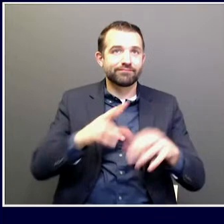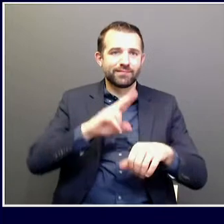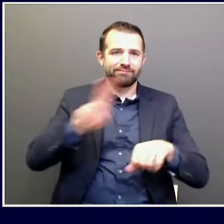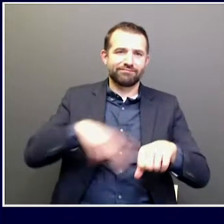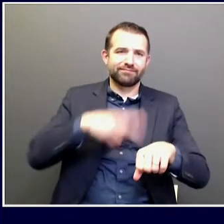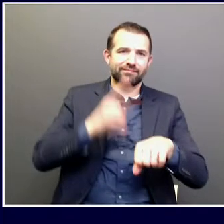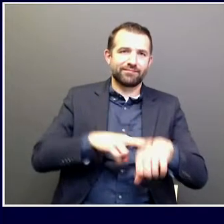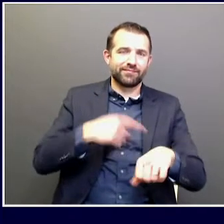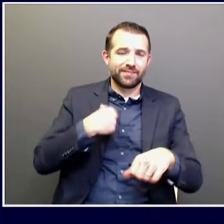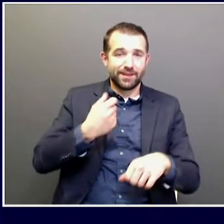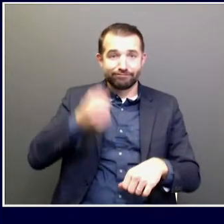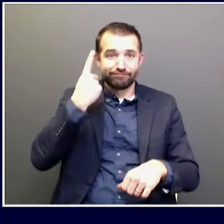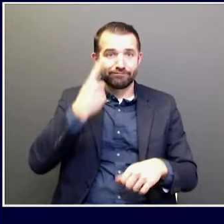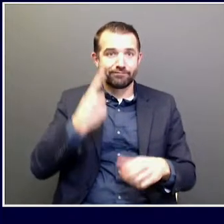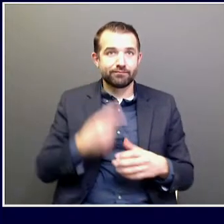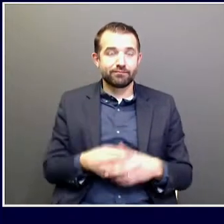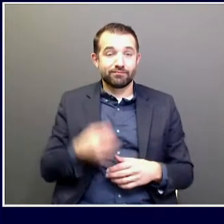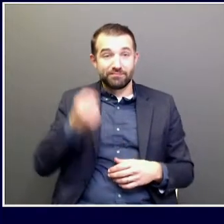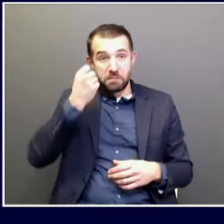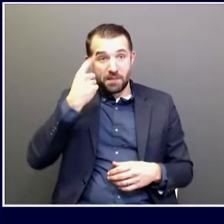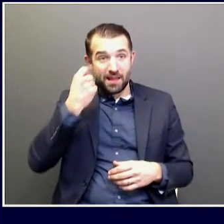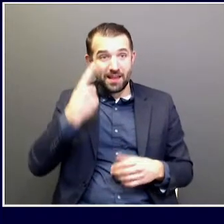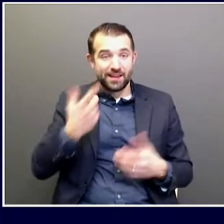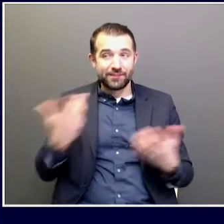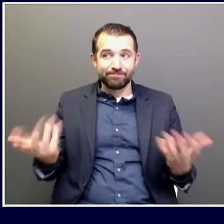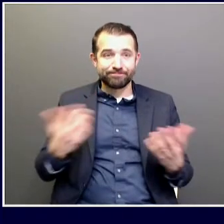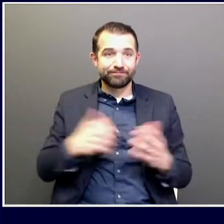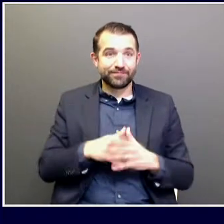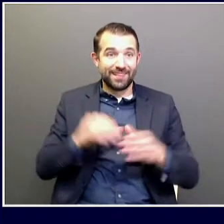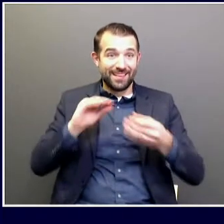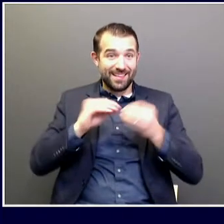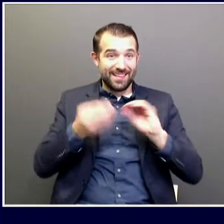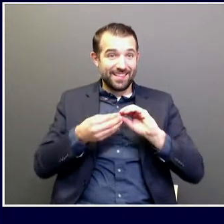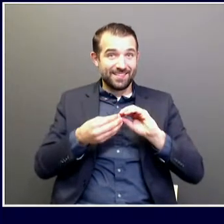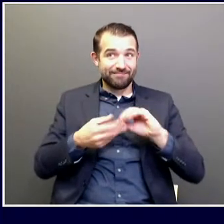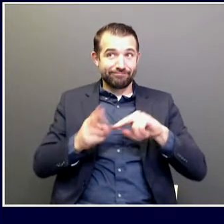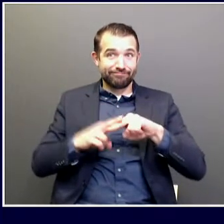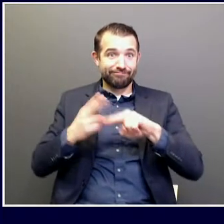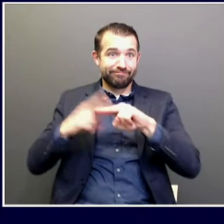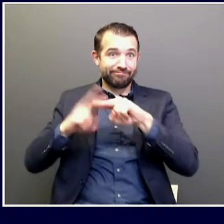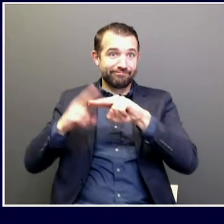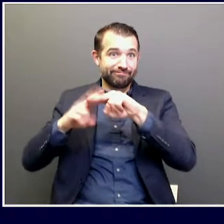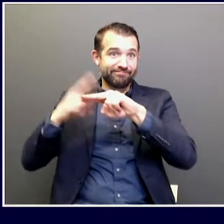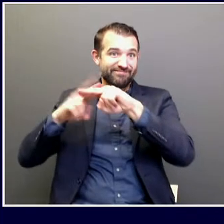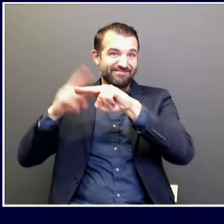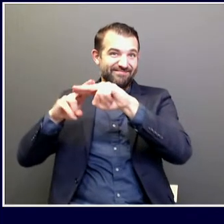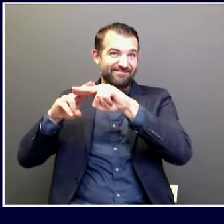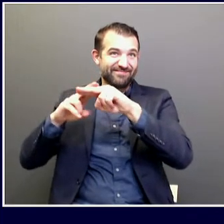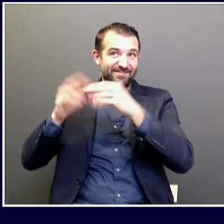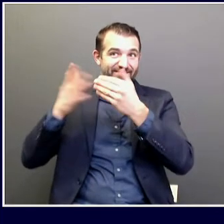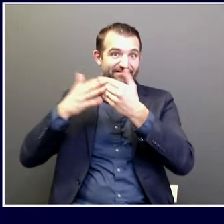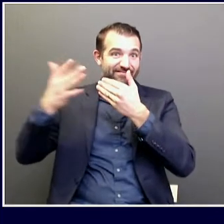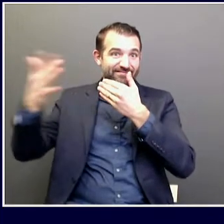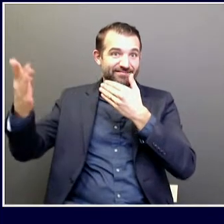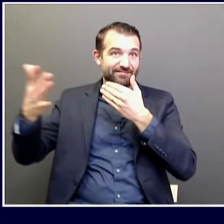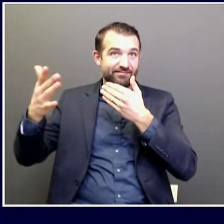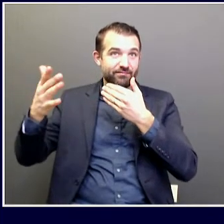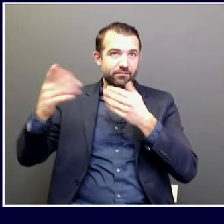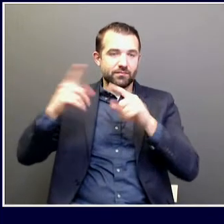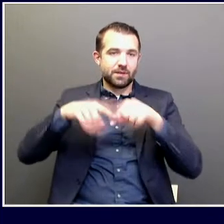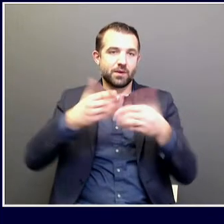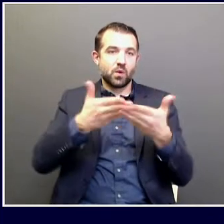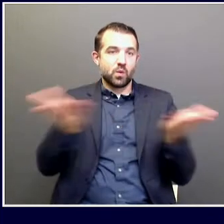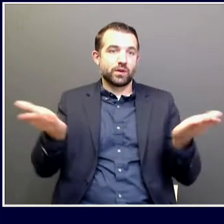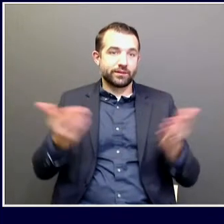where this trajectory goes depends in good part on the precautions that you all take and the number of people